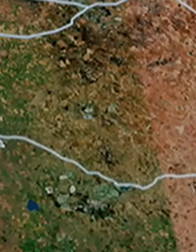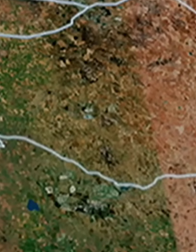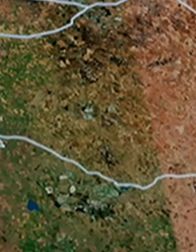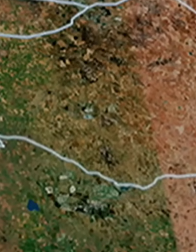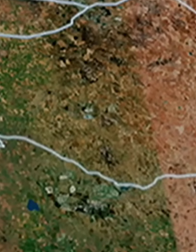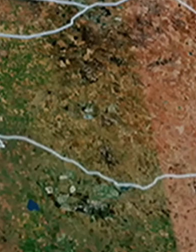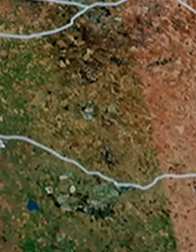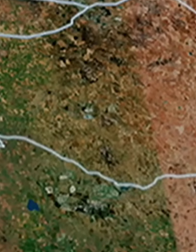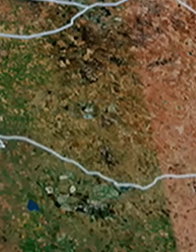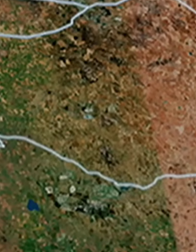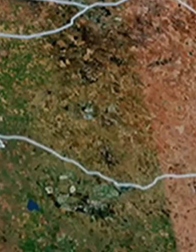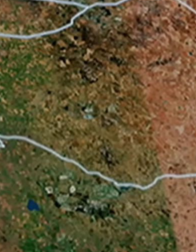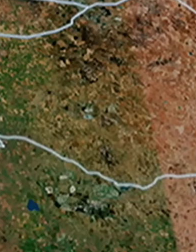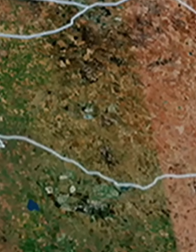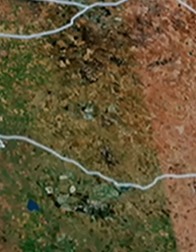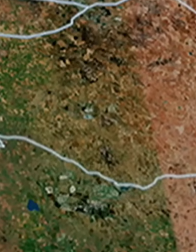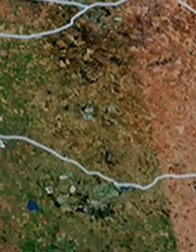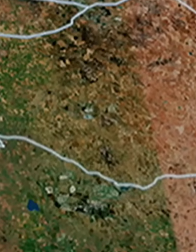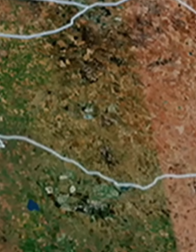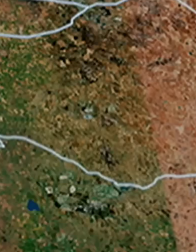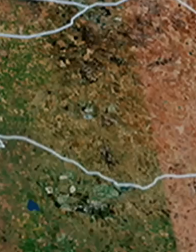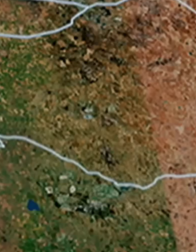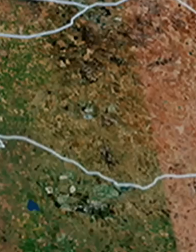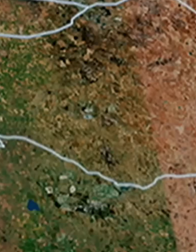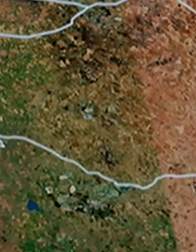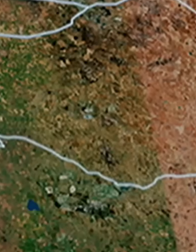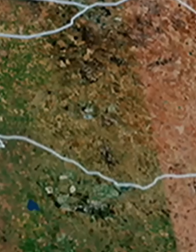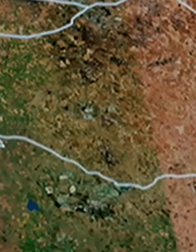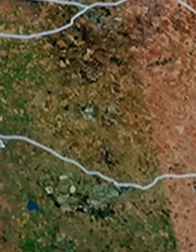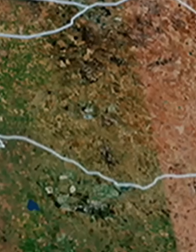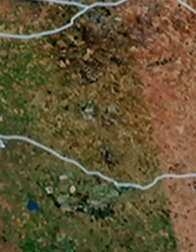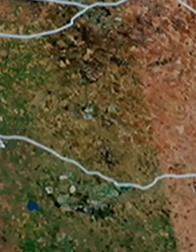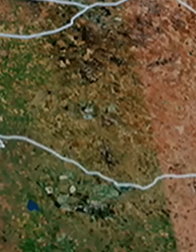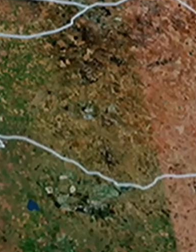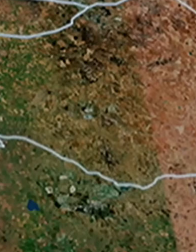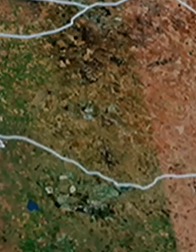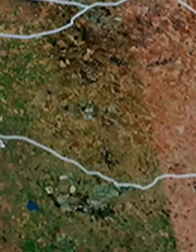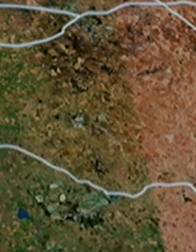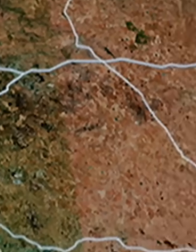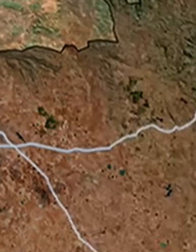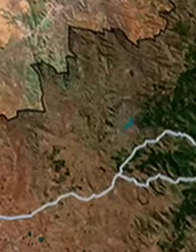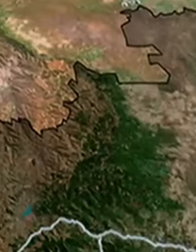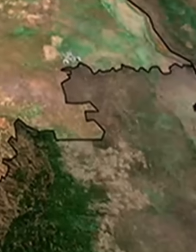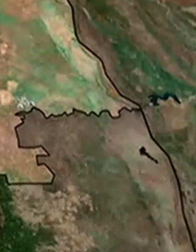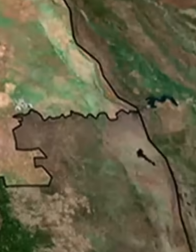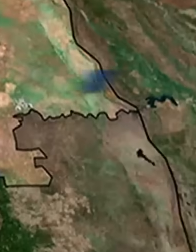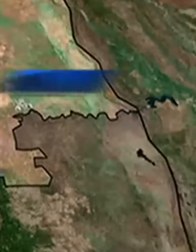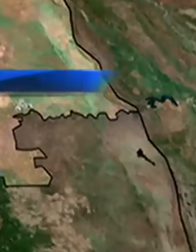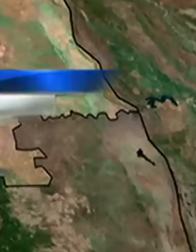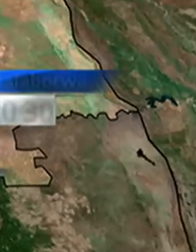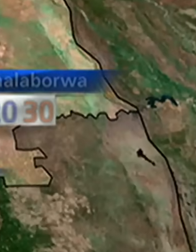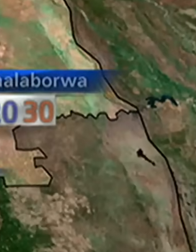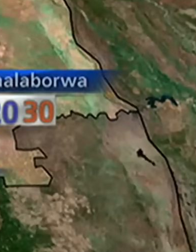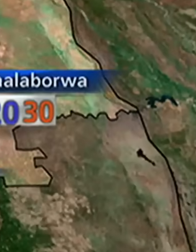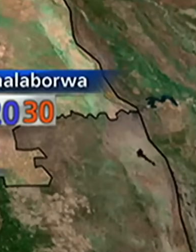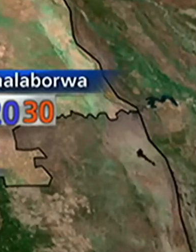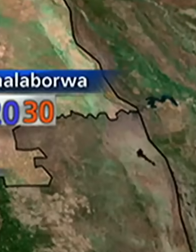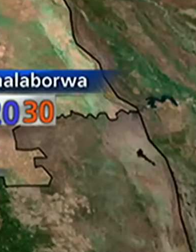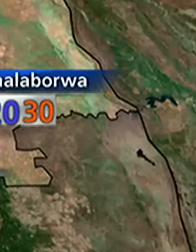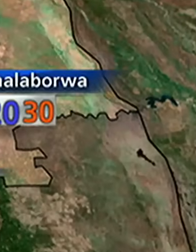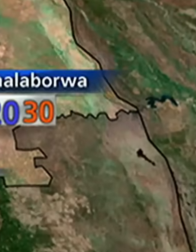hore go tla tlhotshetse gona ho ntse ko re bedibeng a tsetsere ka Johannesburg le Pretoria mlodi re khrate tla fitla fela go mashome a mararo ka fela ya bala